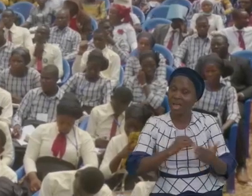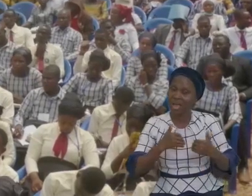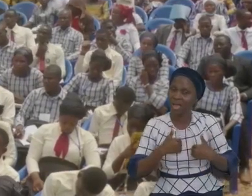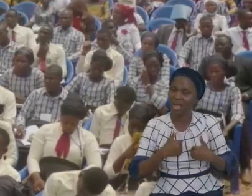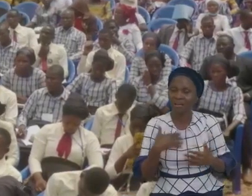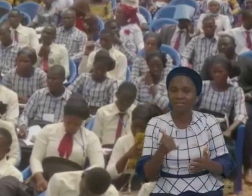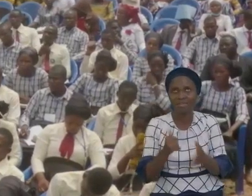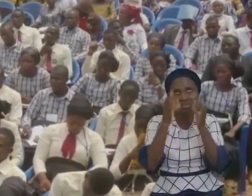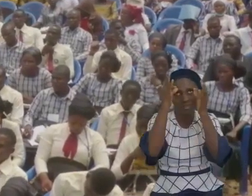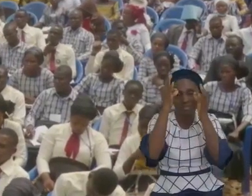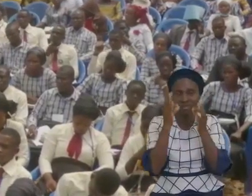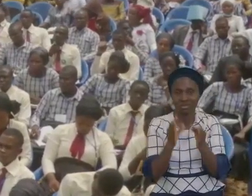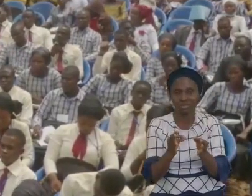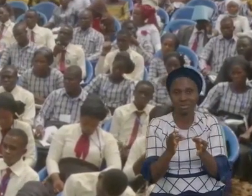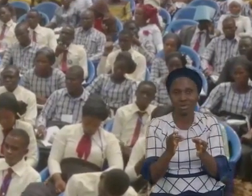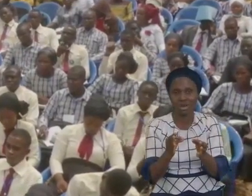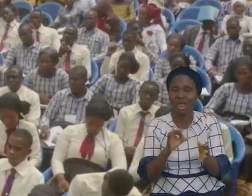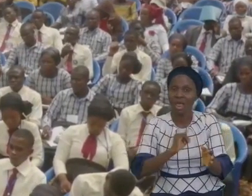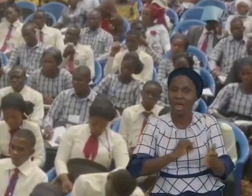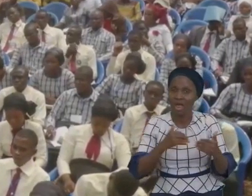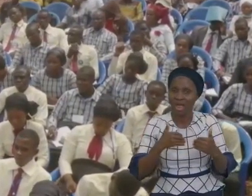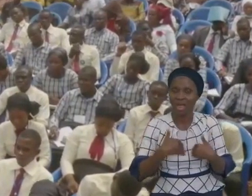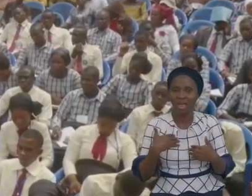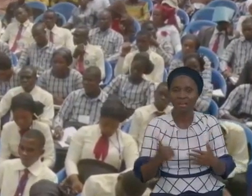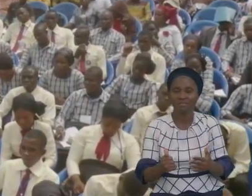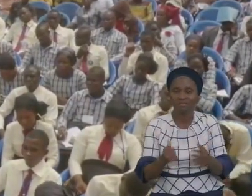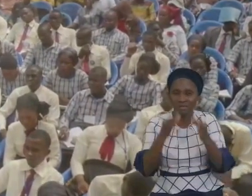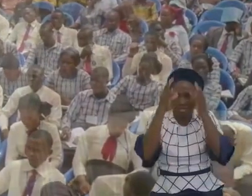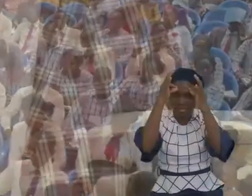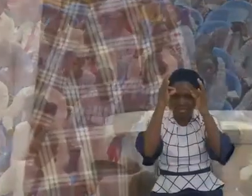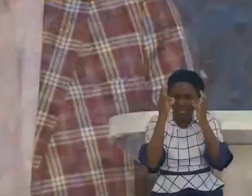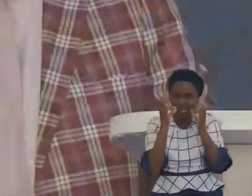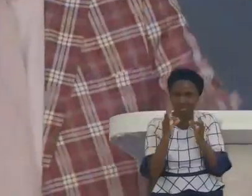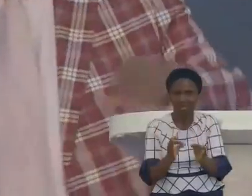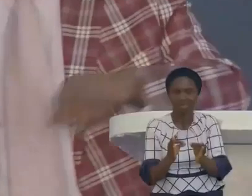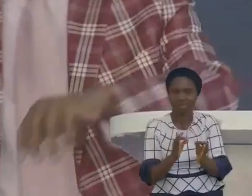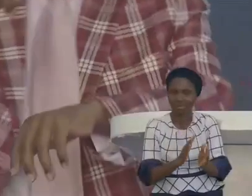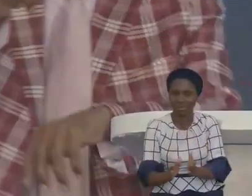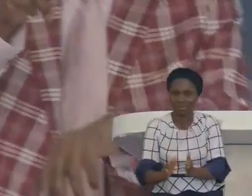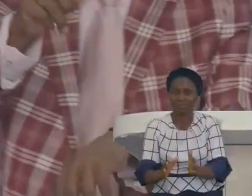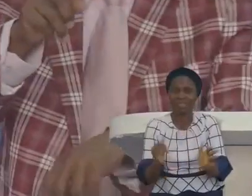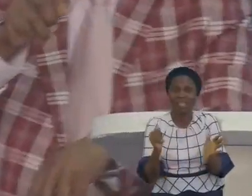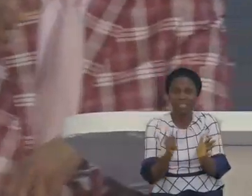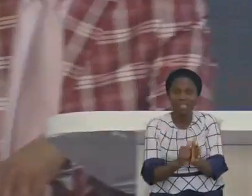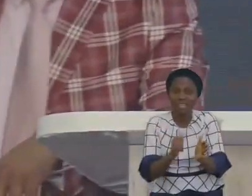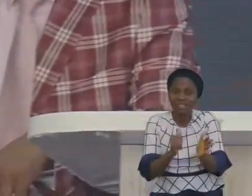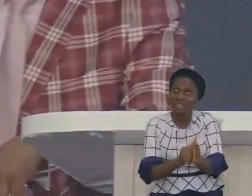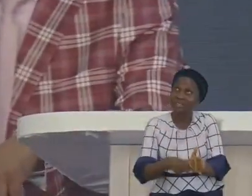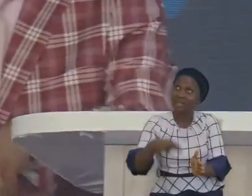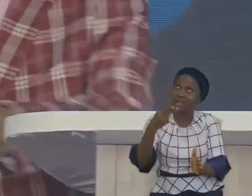determination, that higher ground, I will get to the higher ground.